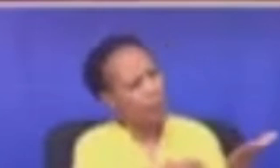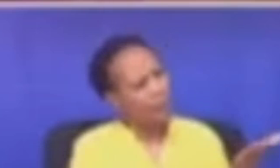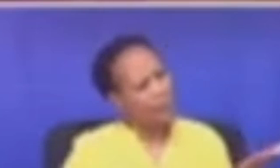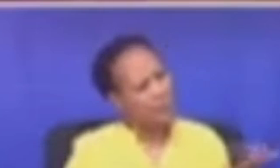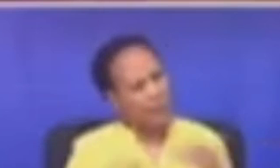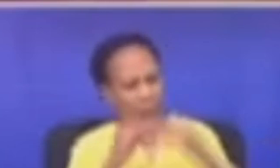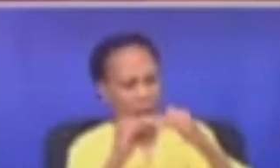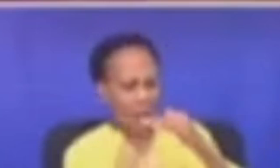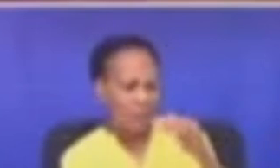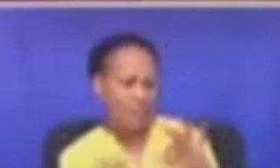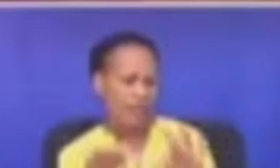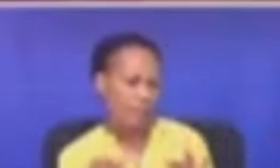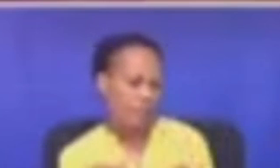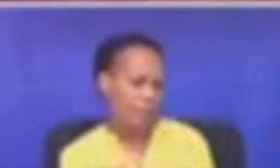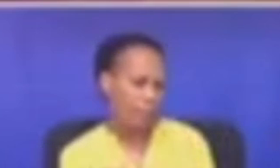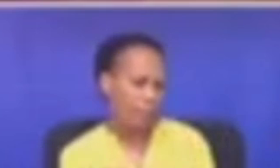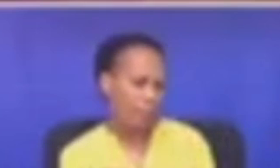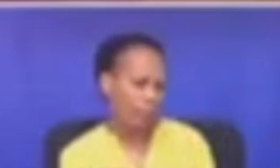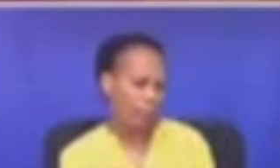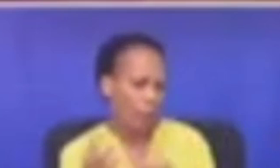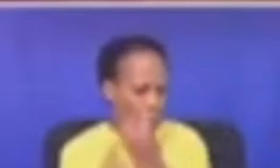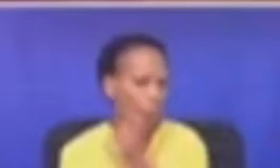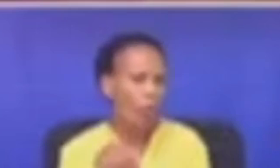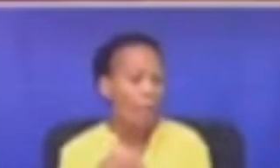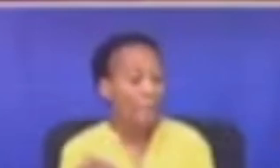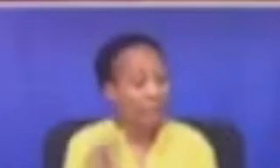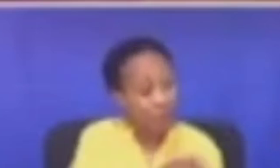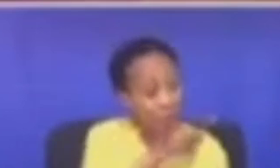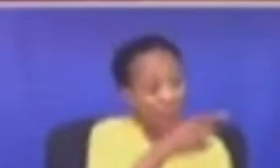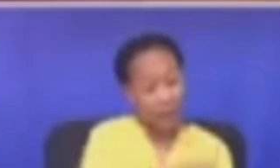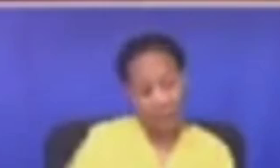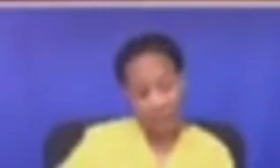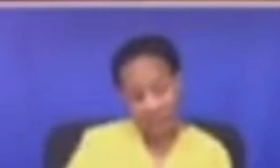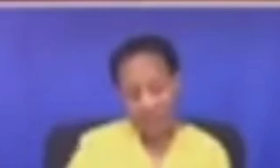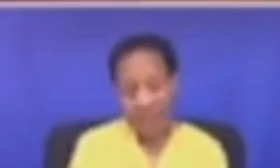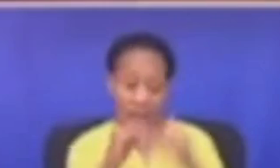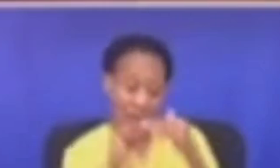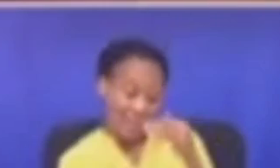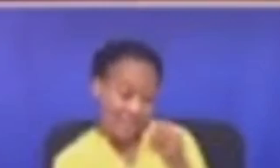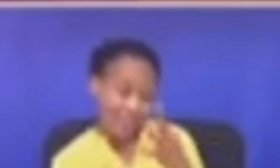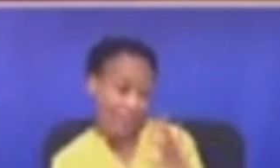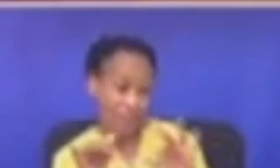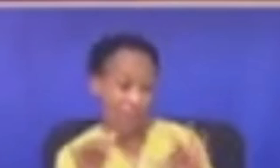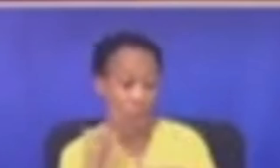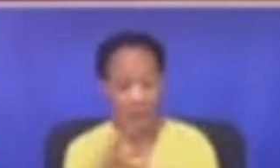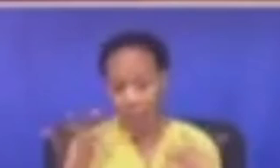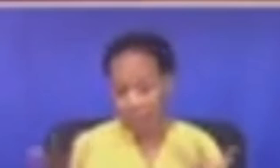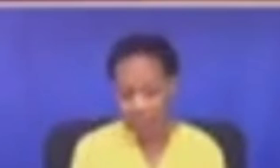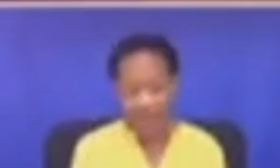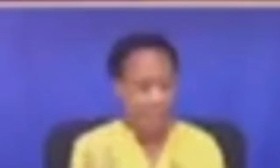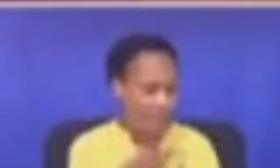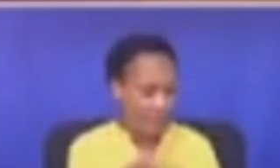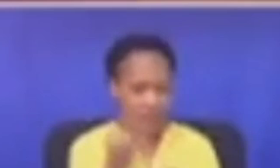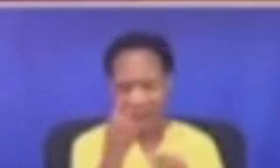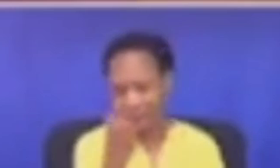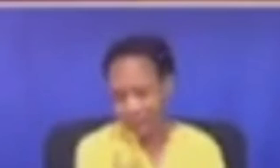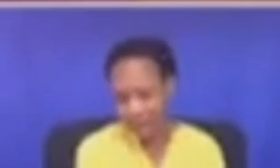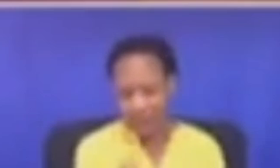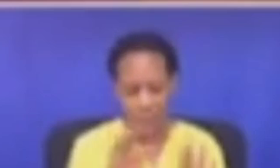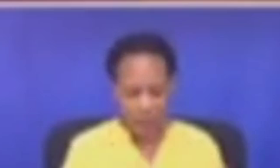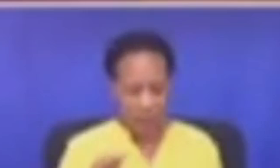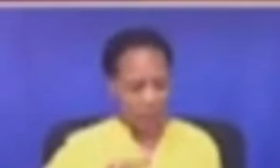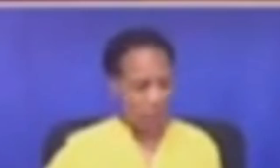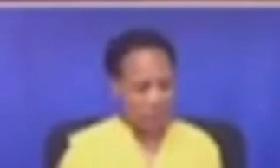were lesser people living in poverty before you became president. There were lesser people unemployed, lesser violence against women and